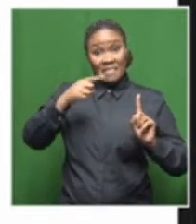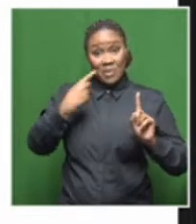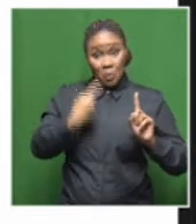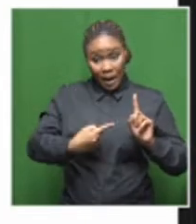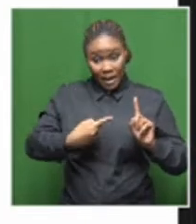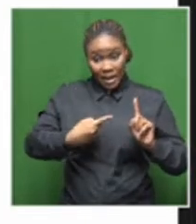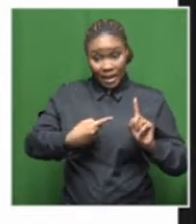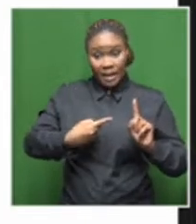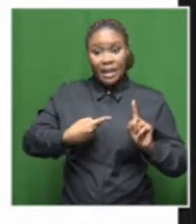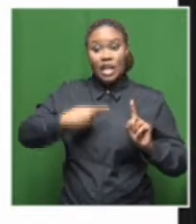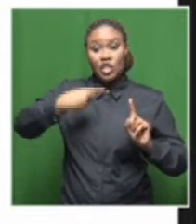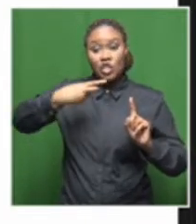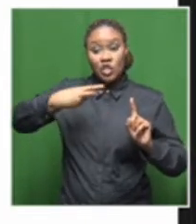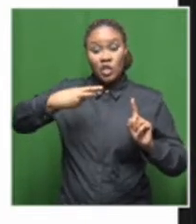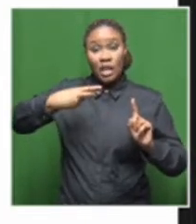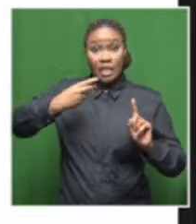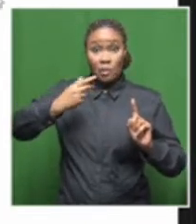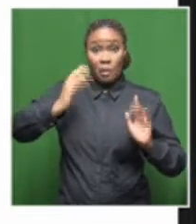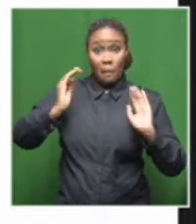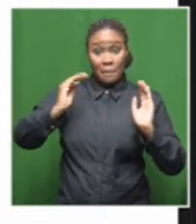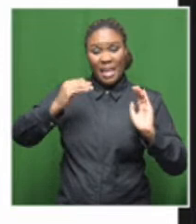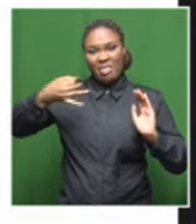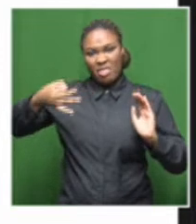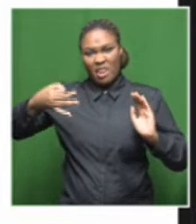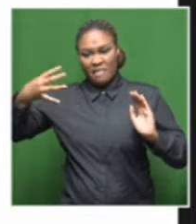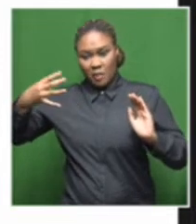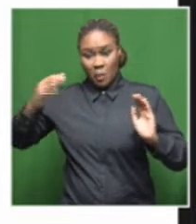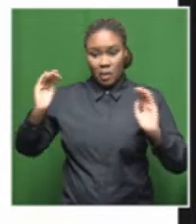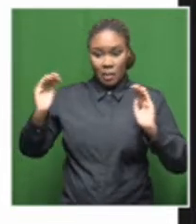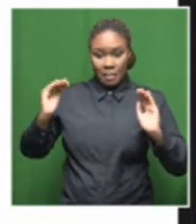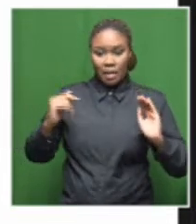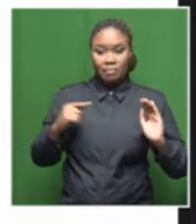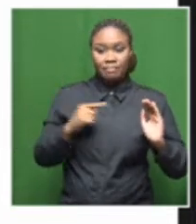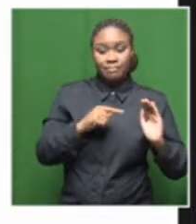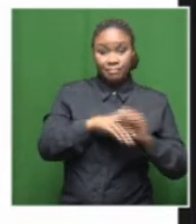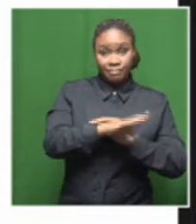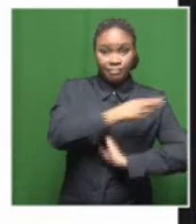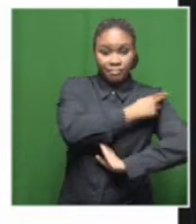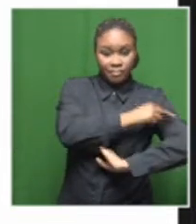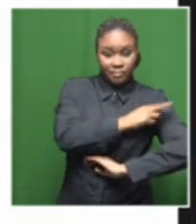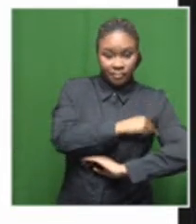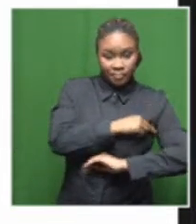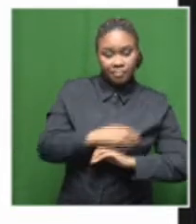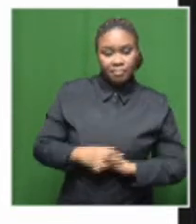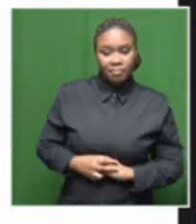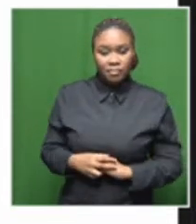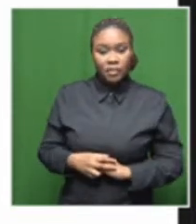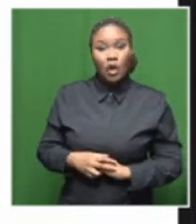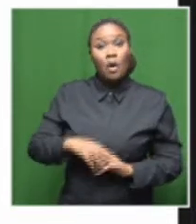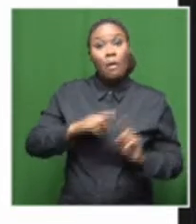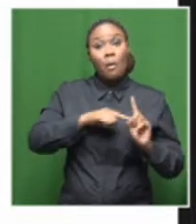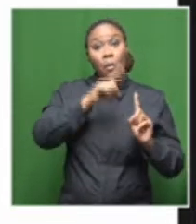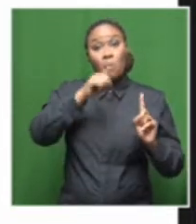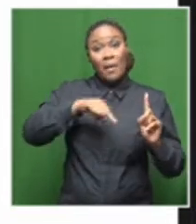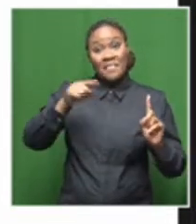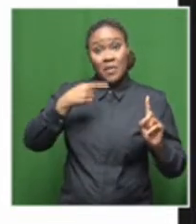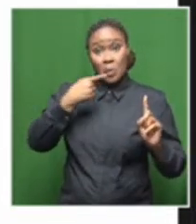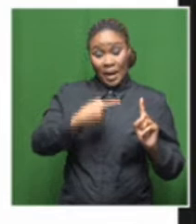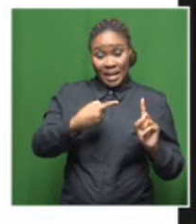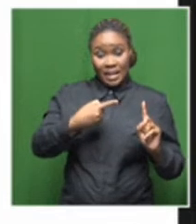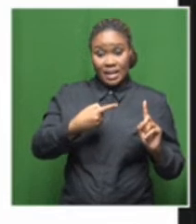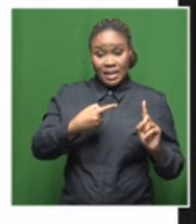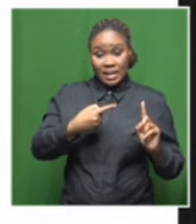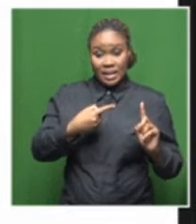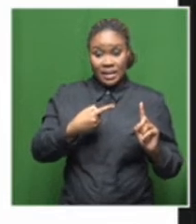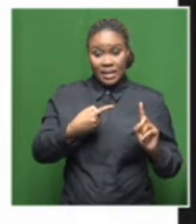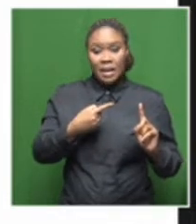wave 2, 3, and 4. And as you can see, the adjusted odds ratios here on the right, Compared to wave 1, if you were admitted in wave